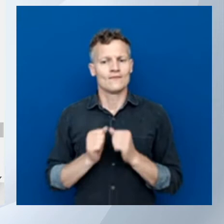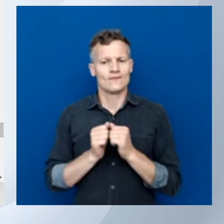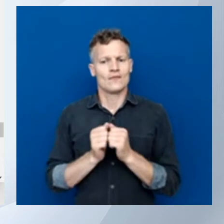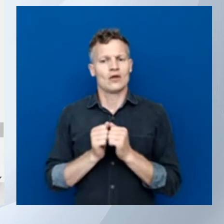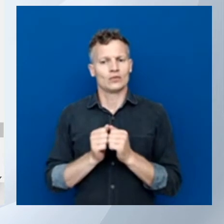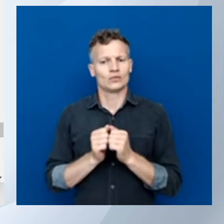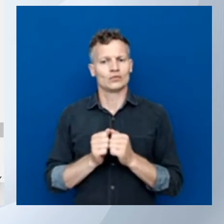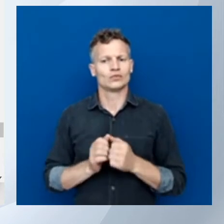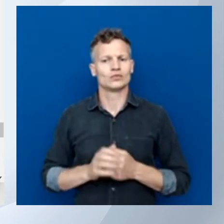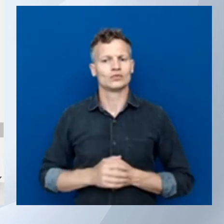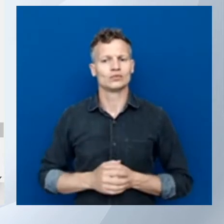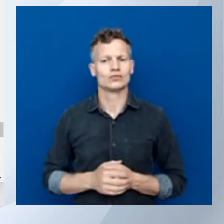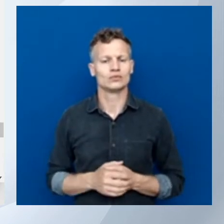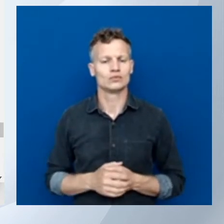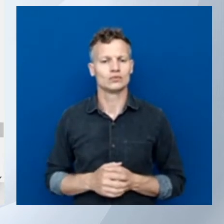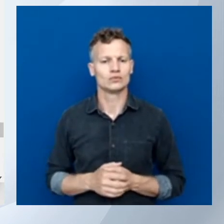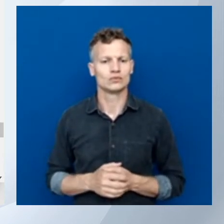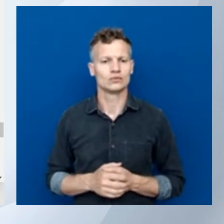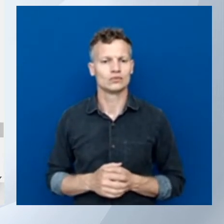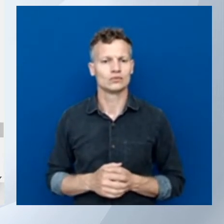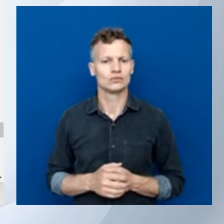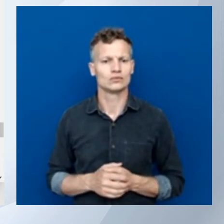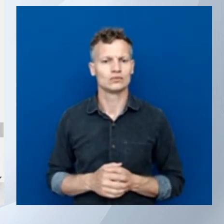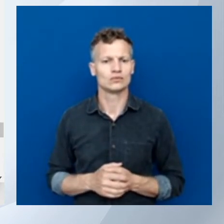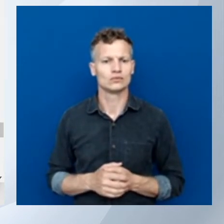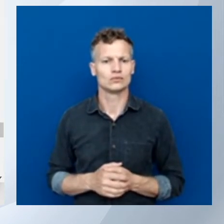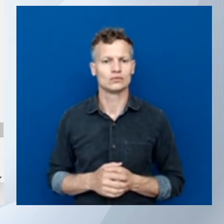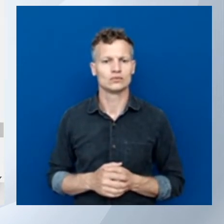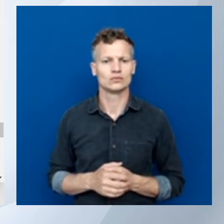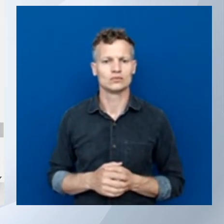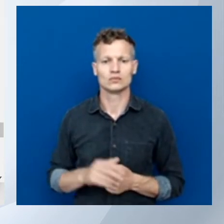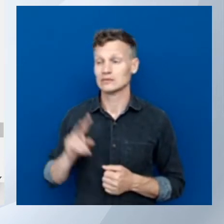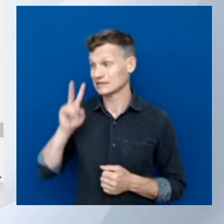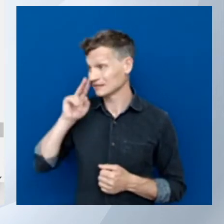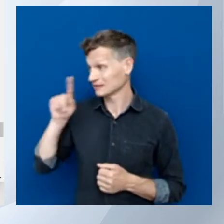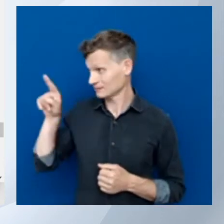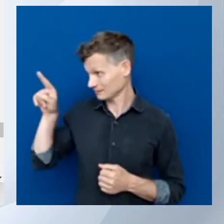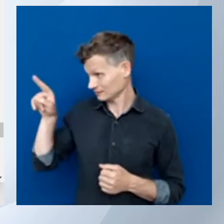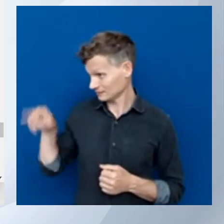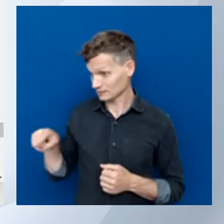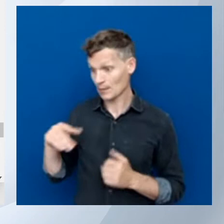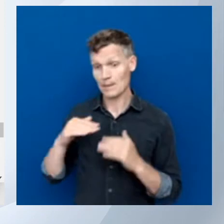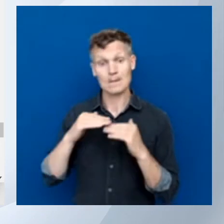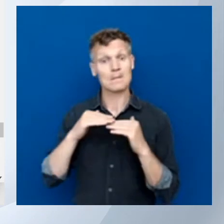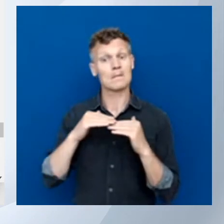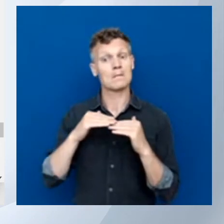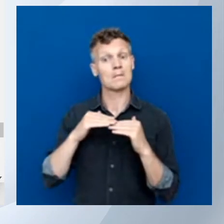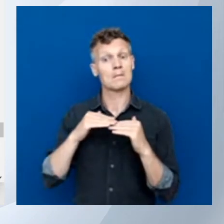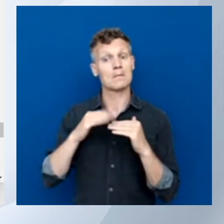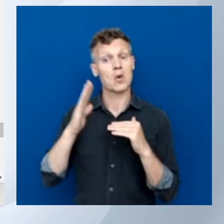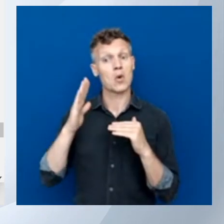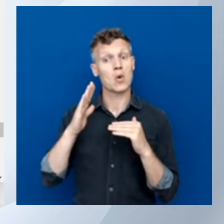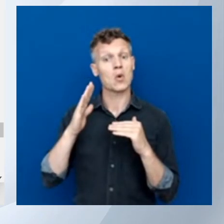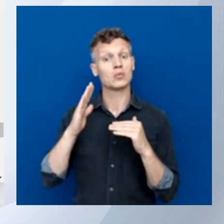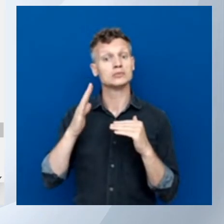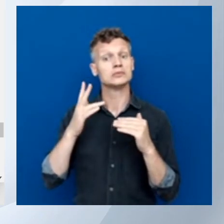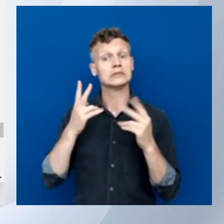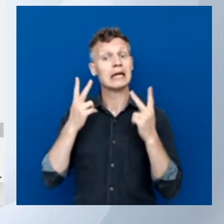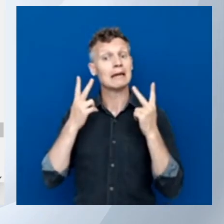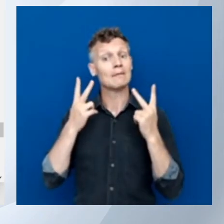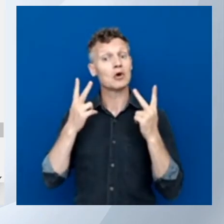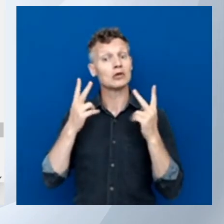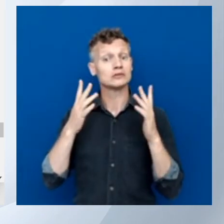Okay. So as you can see, it seems like most of the importance is the same, and it is above